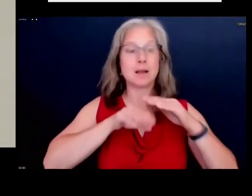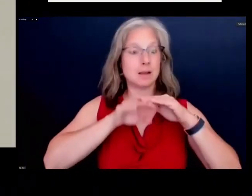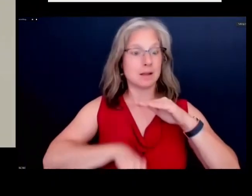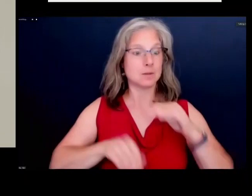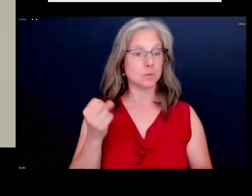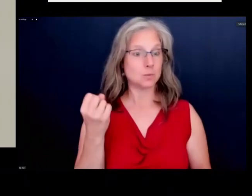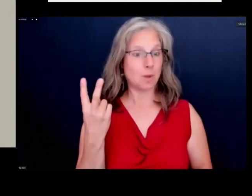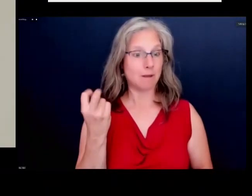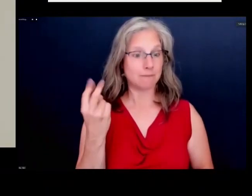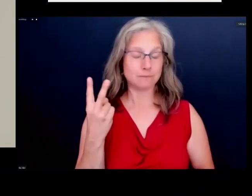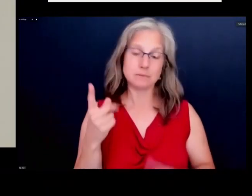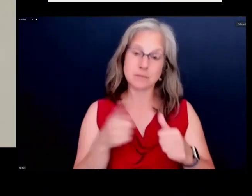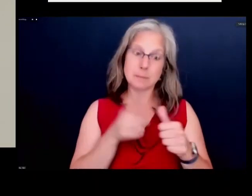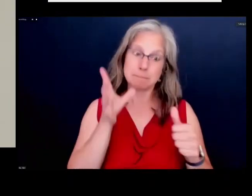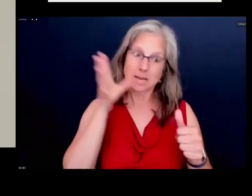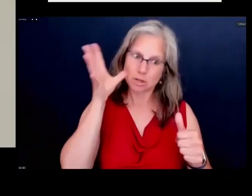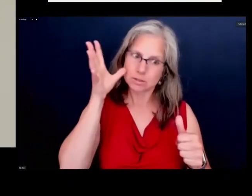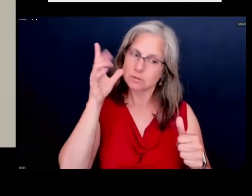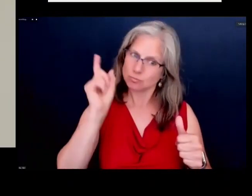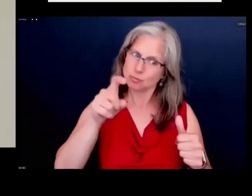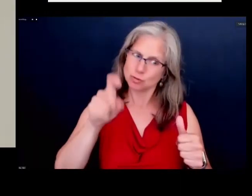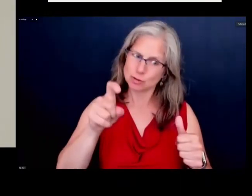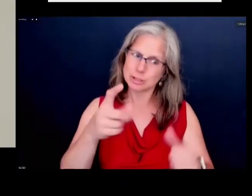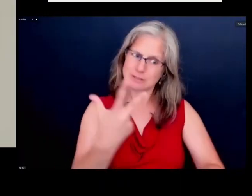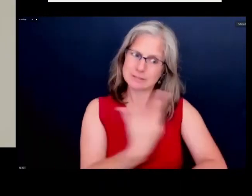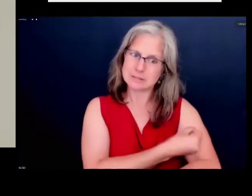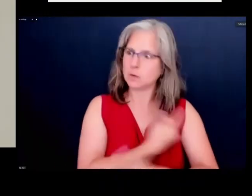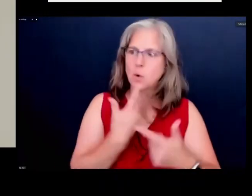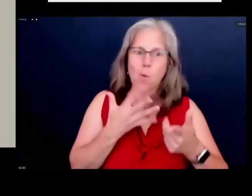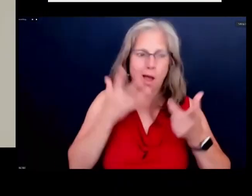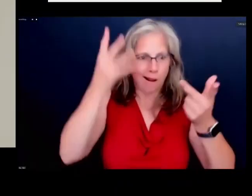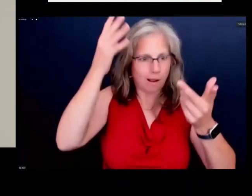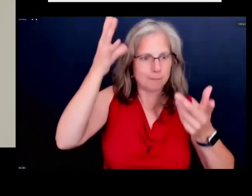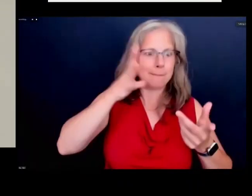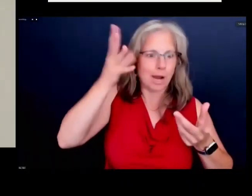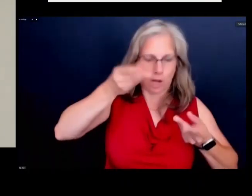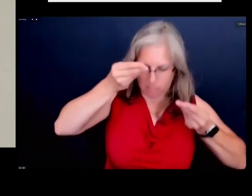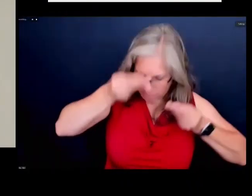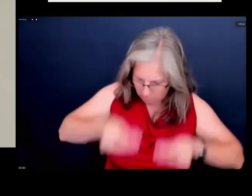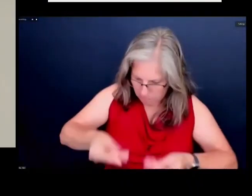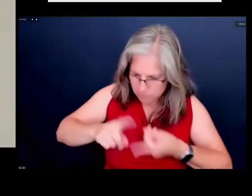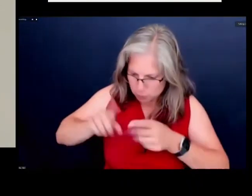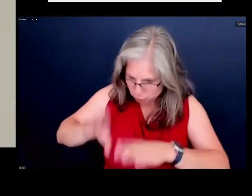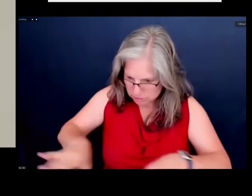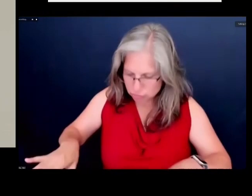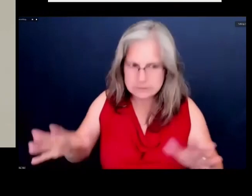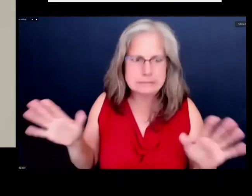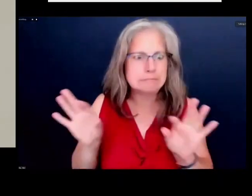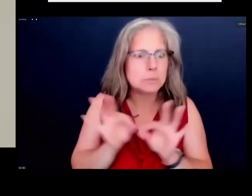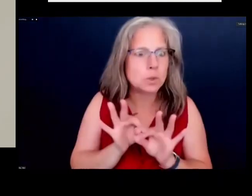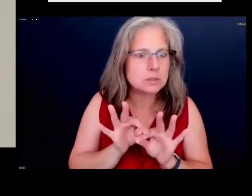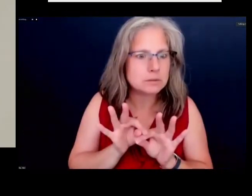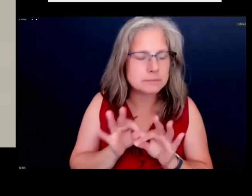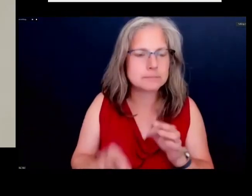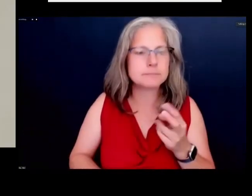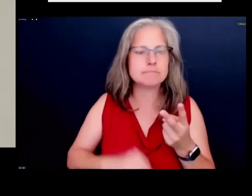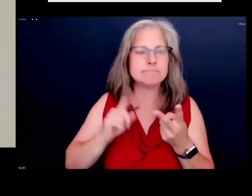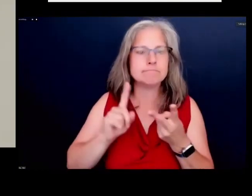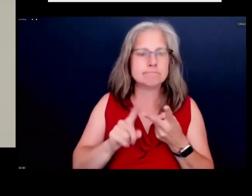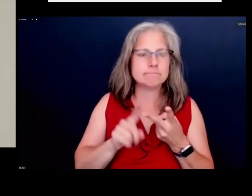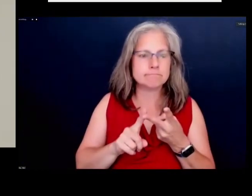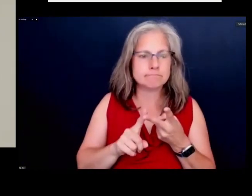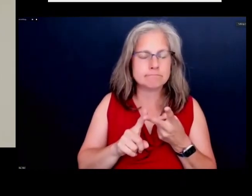than 12 is, first of all, the parents should be vaccinated so they don't spread it to their children. That is really important. And